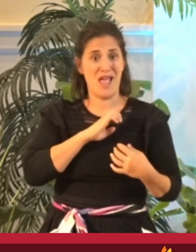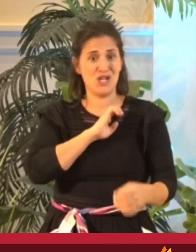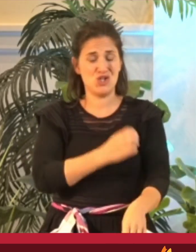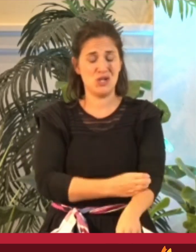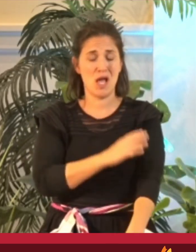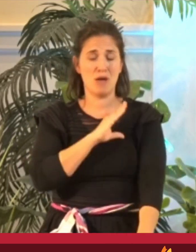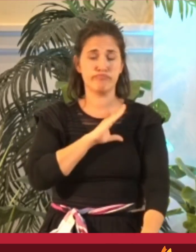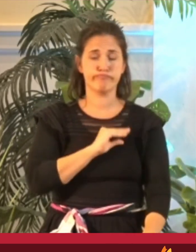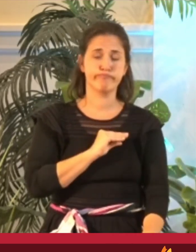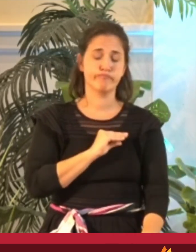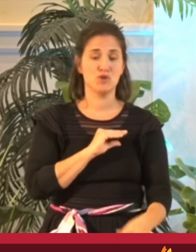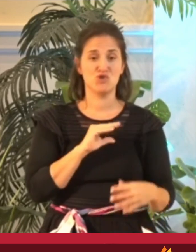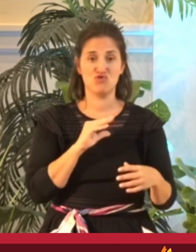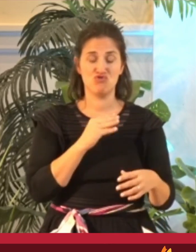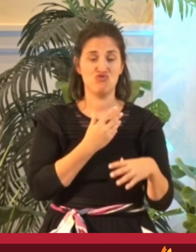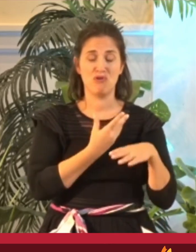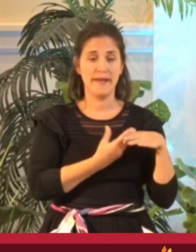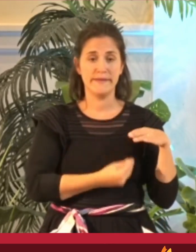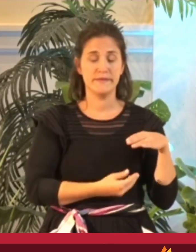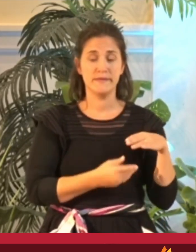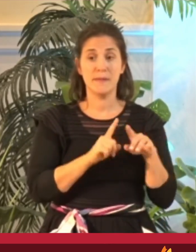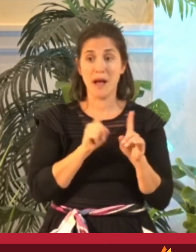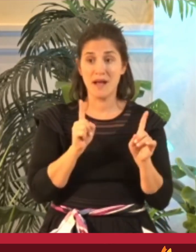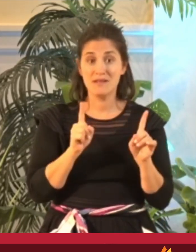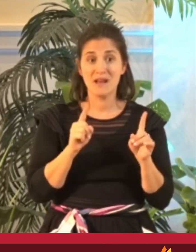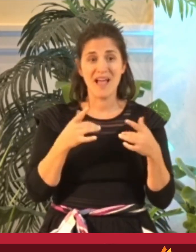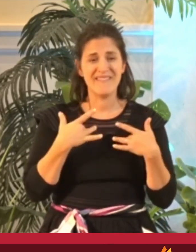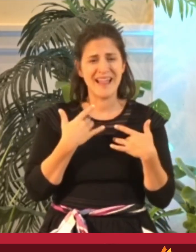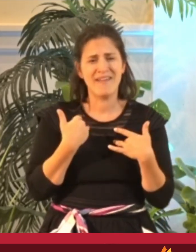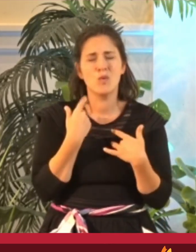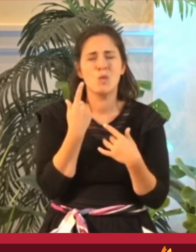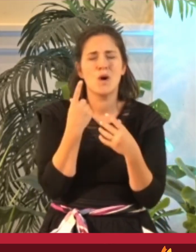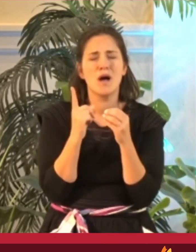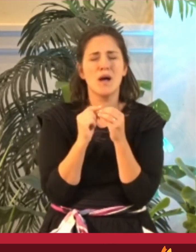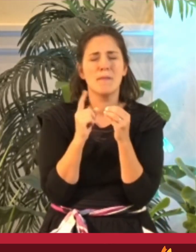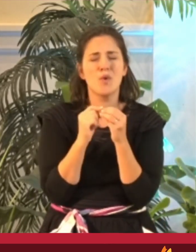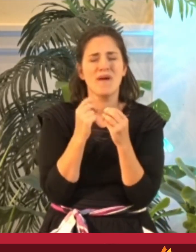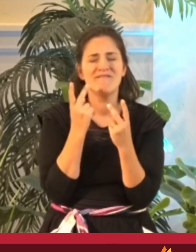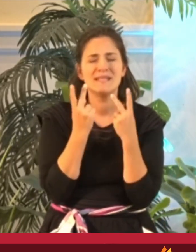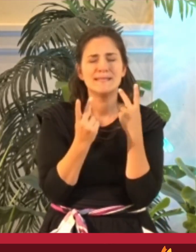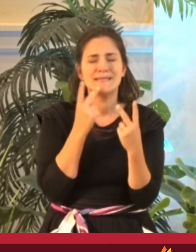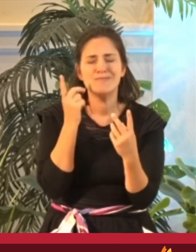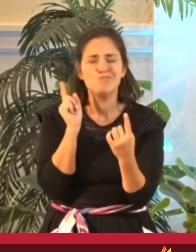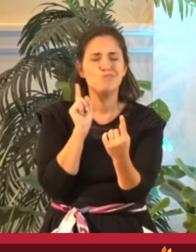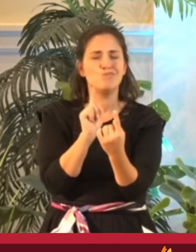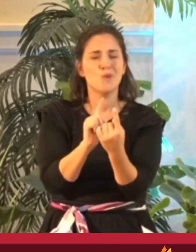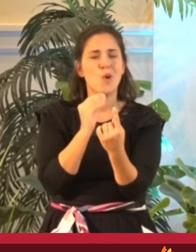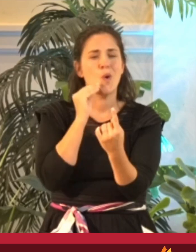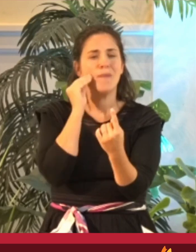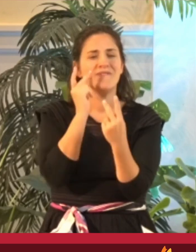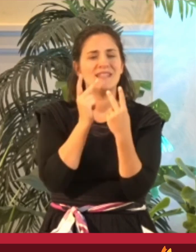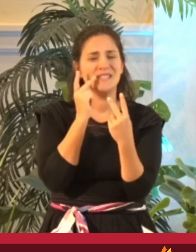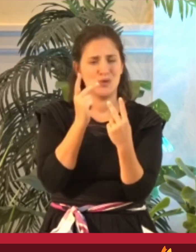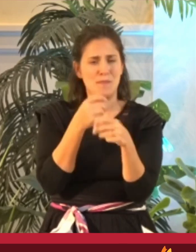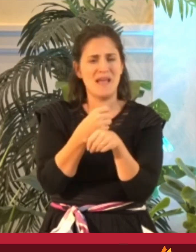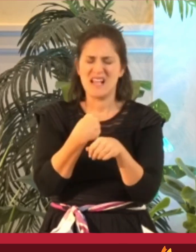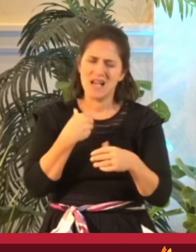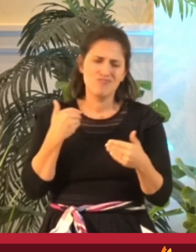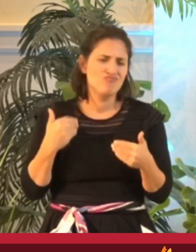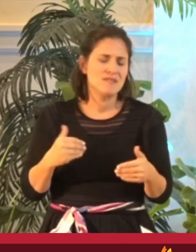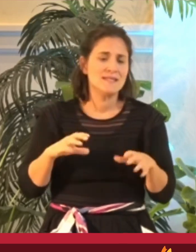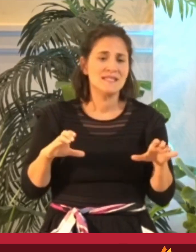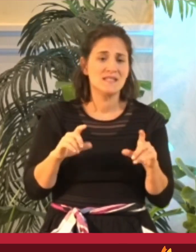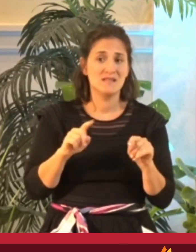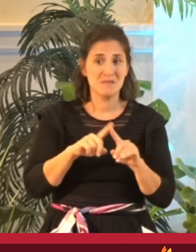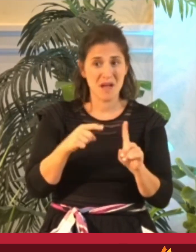empty, folks. But I knew I had one more visit to make, and so I did it. But I was worried that I